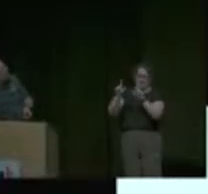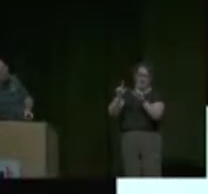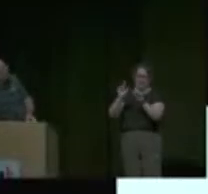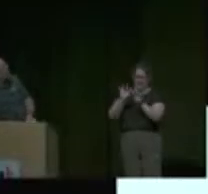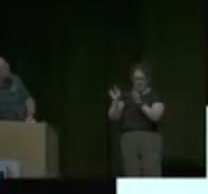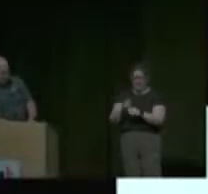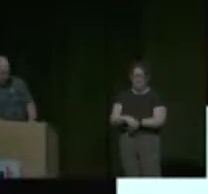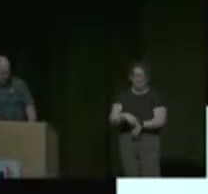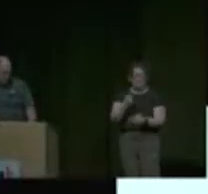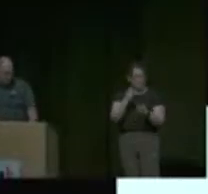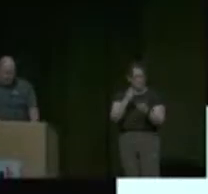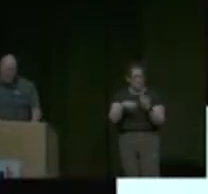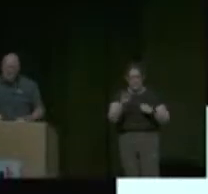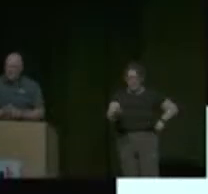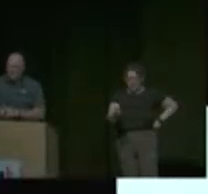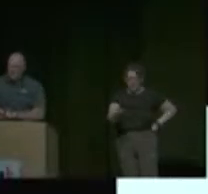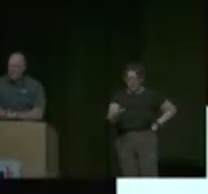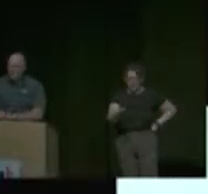hell?